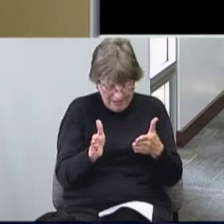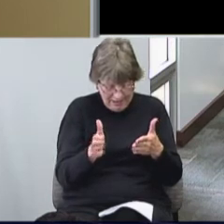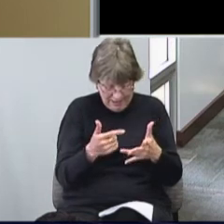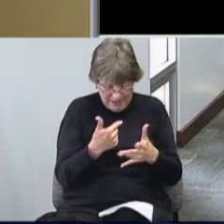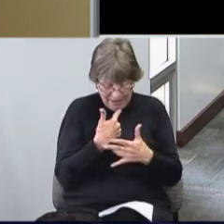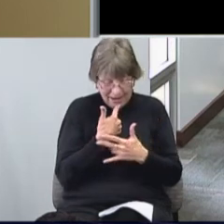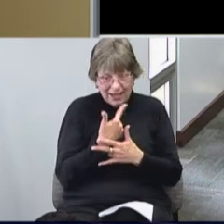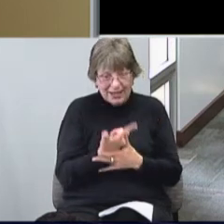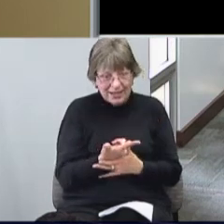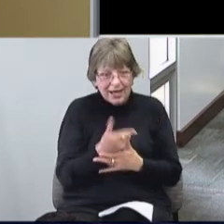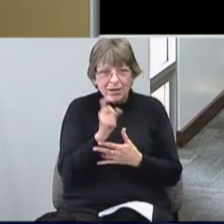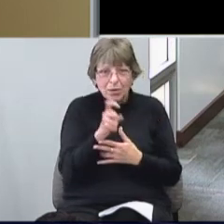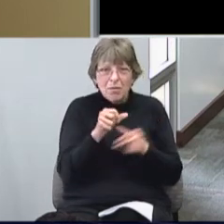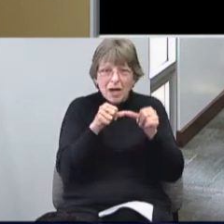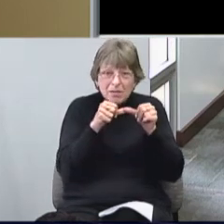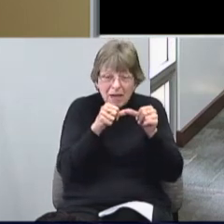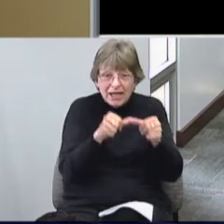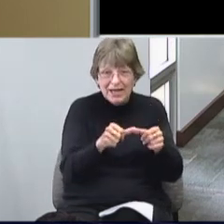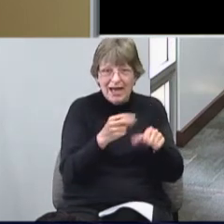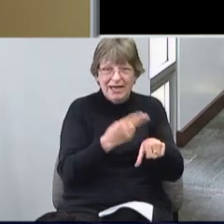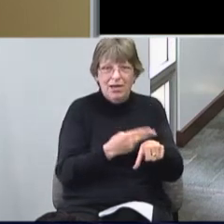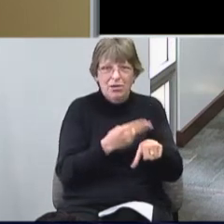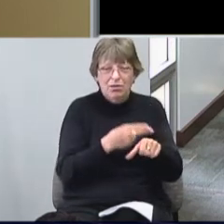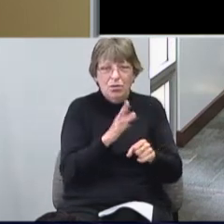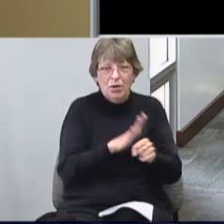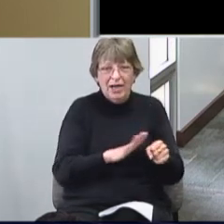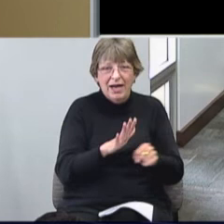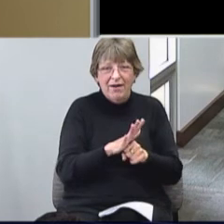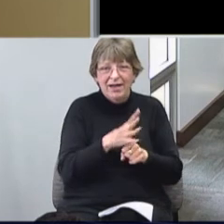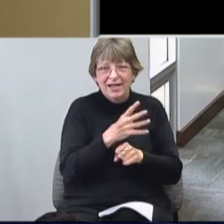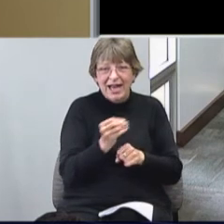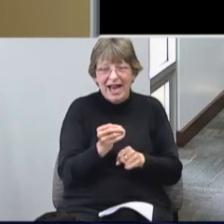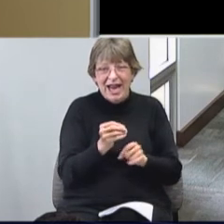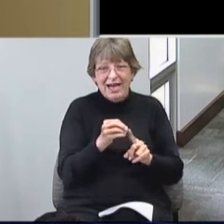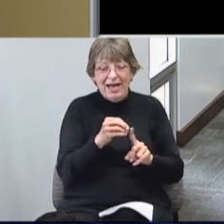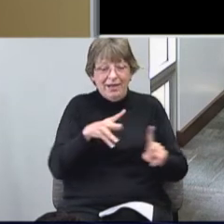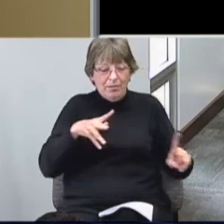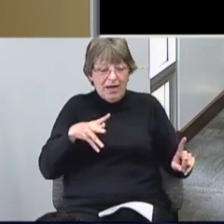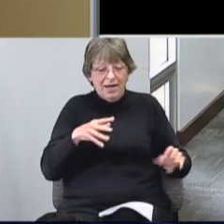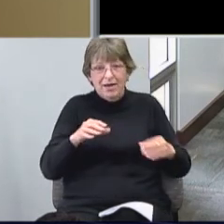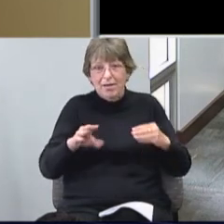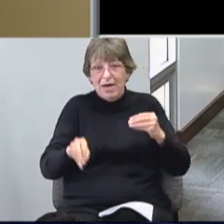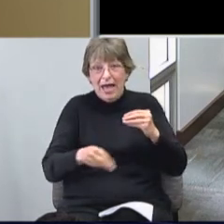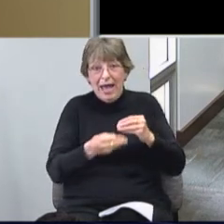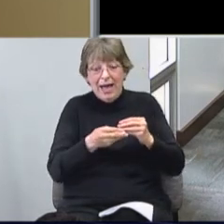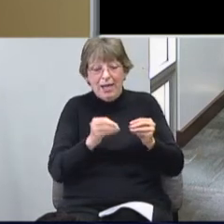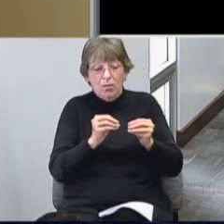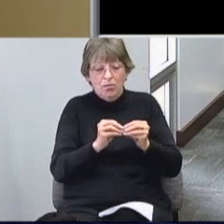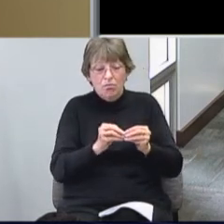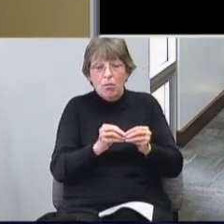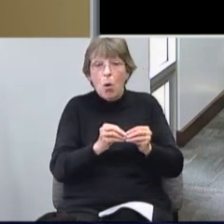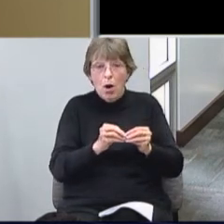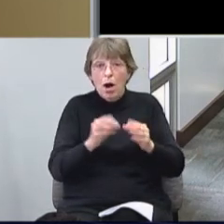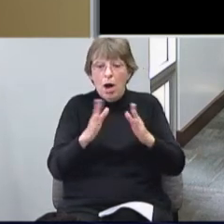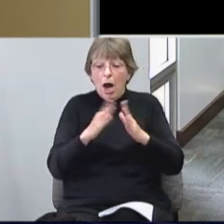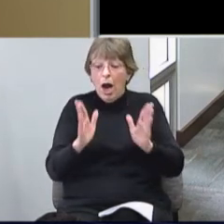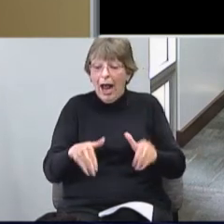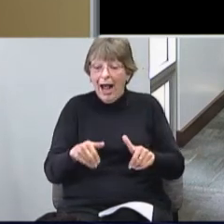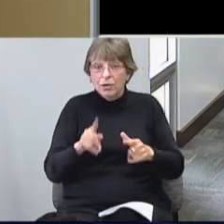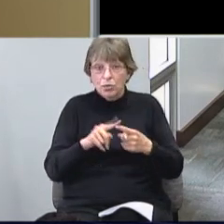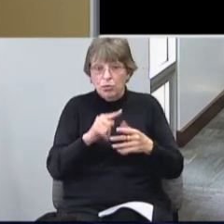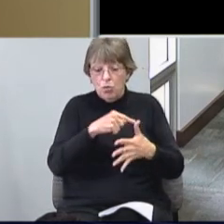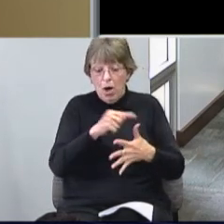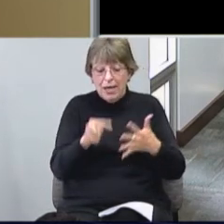not only maintaining our historic areas, but expanding them, listing more properties. So as far